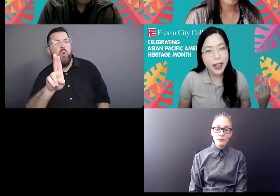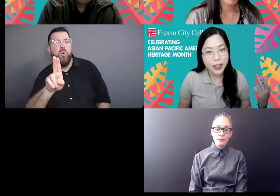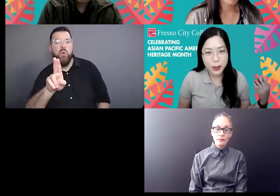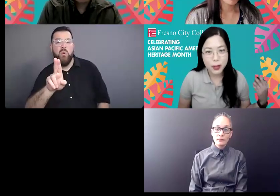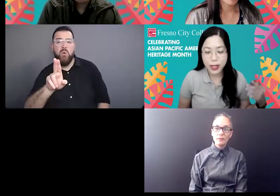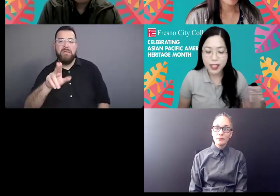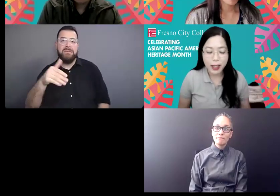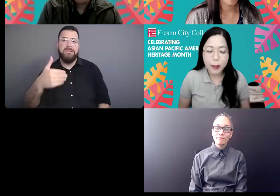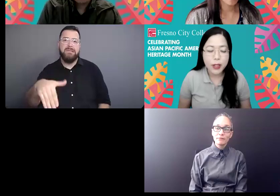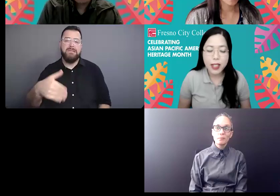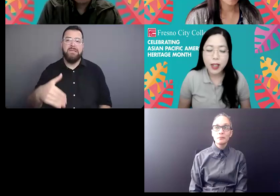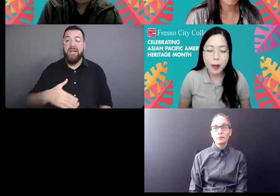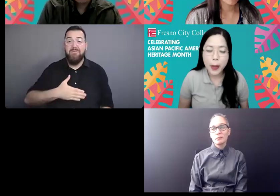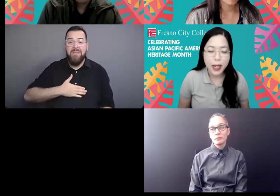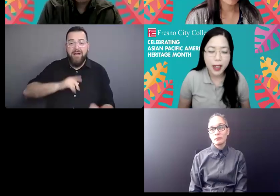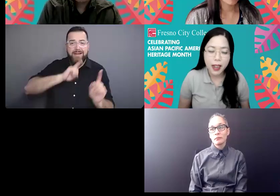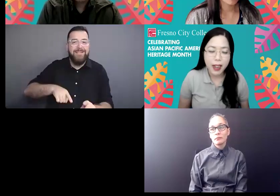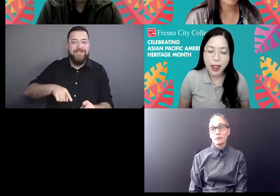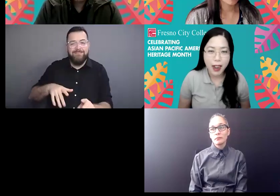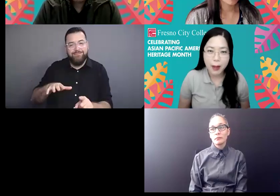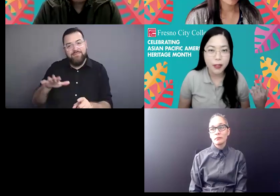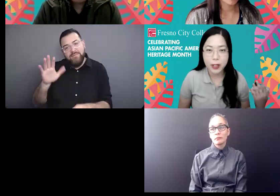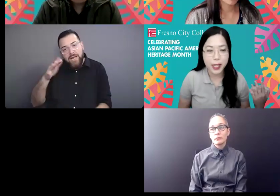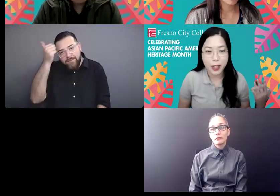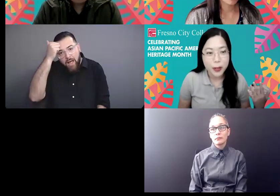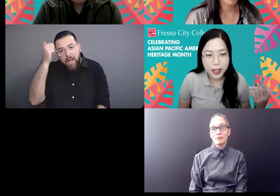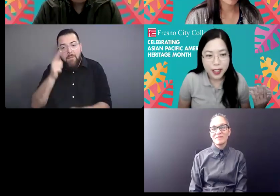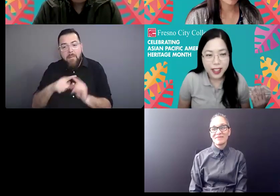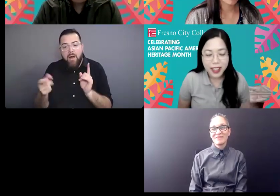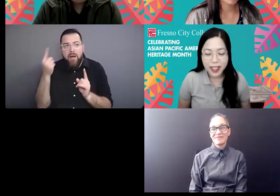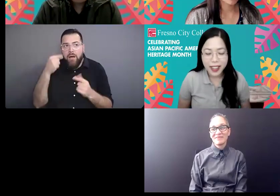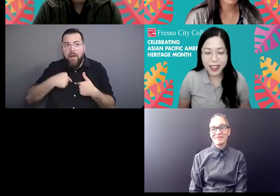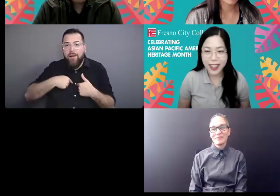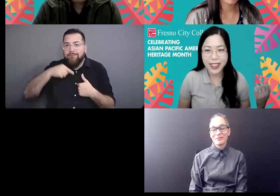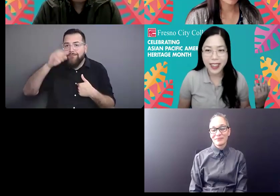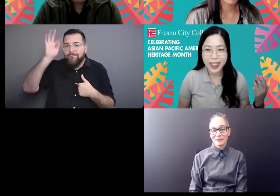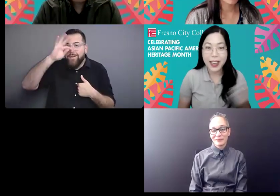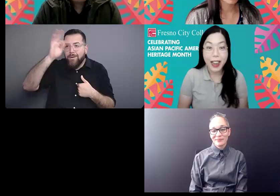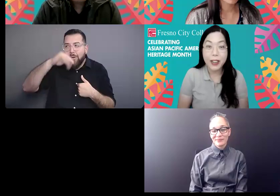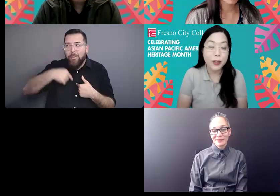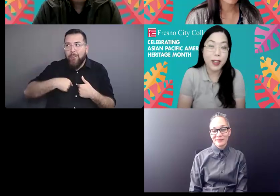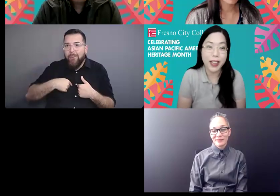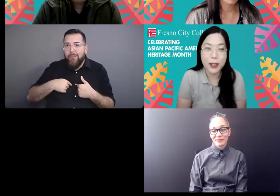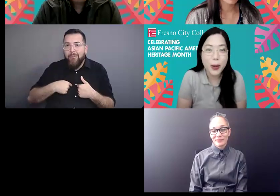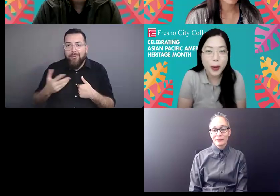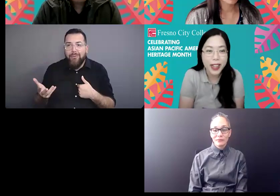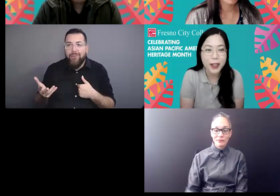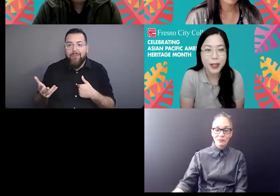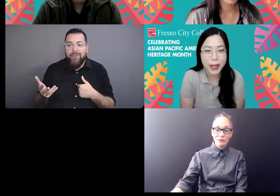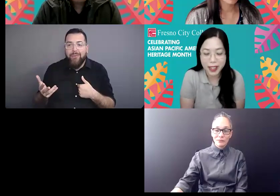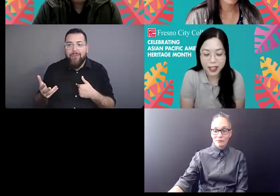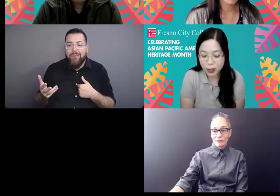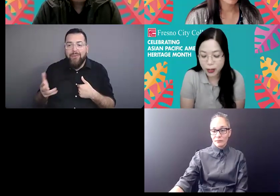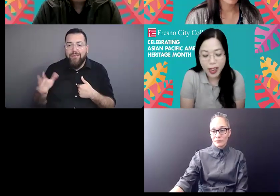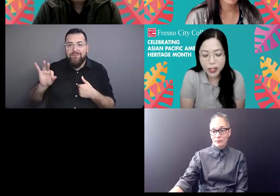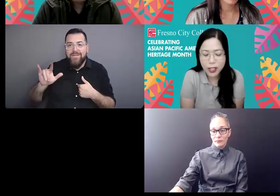my reaction was really dumb. I was like, but I'm Filipino, and I don't know why that was